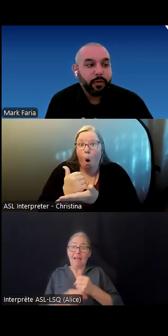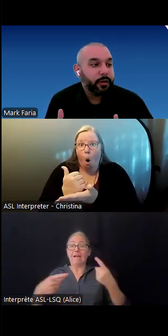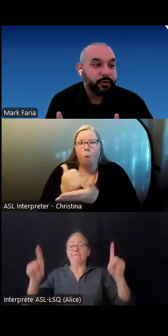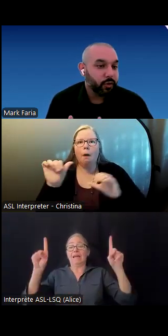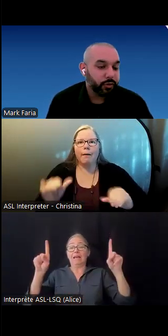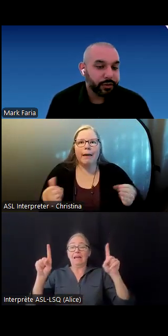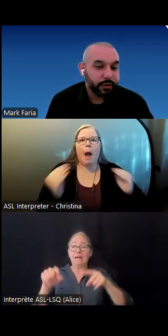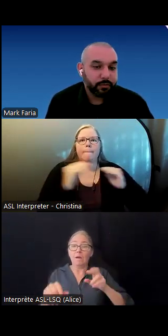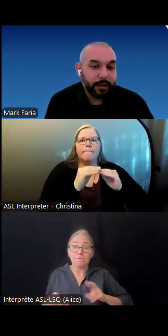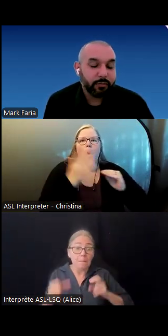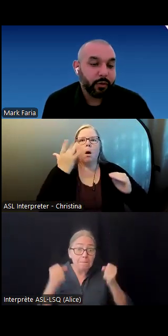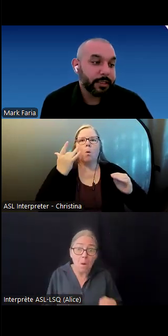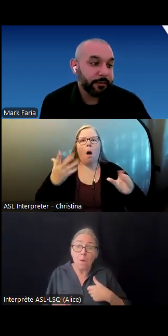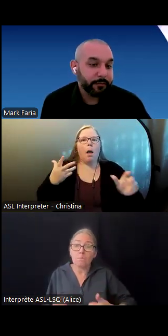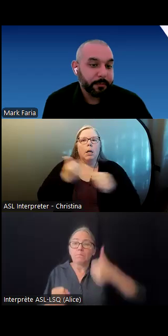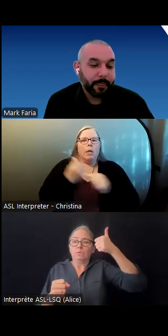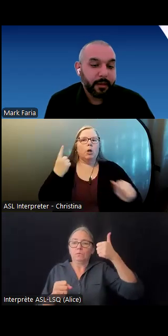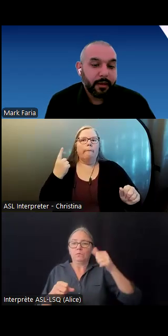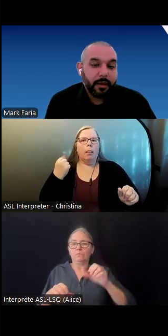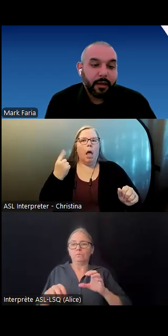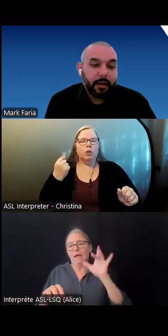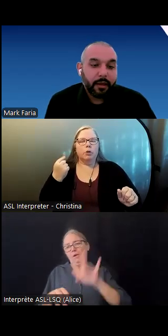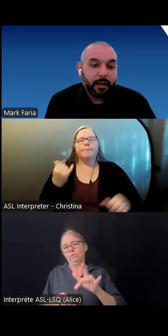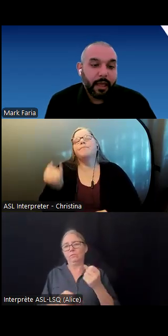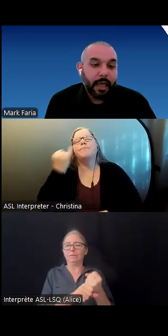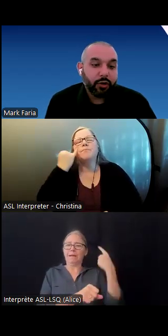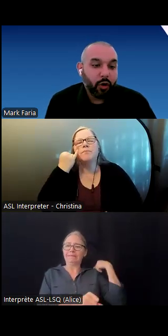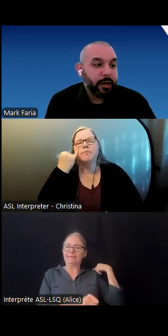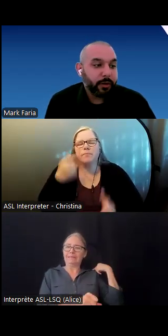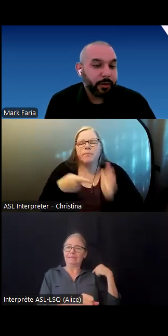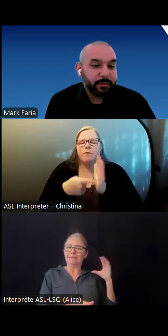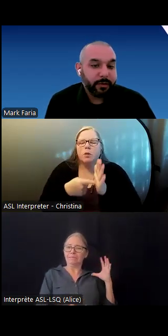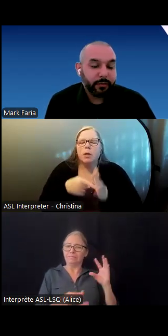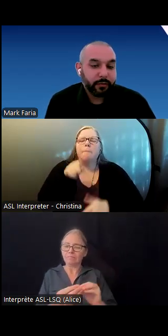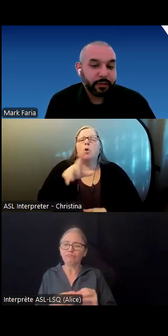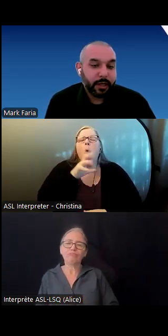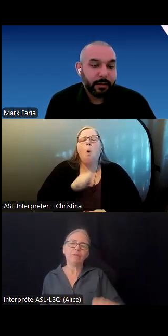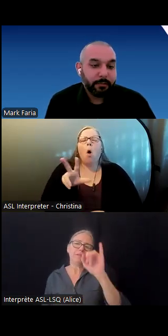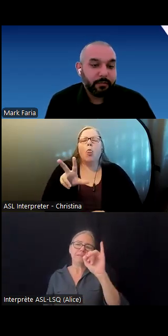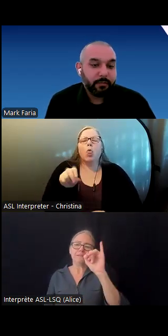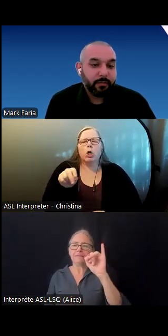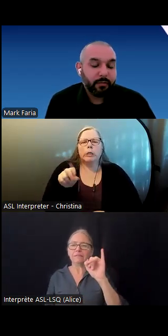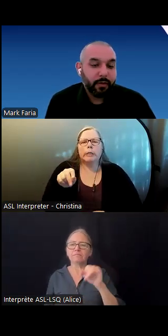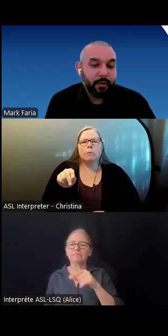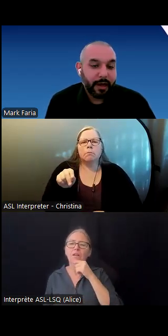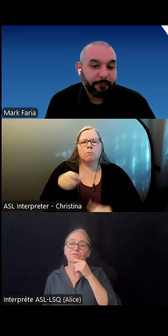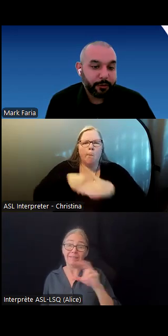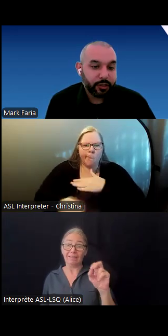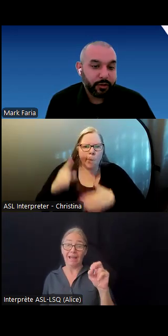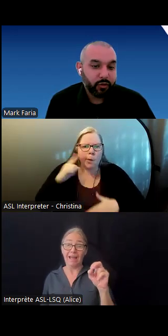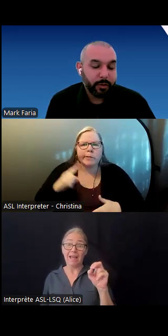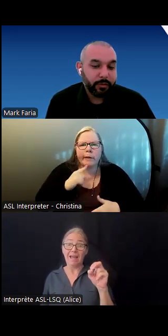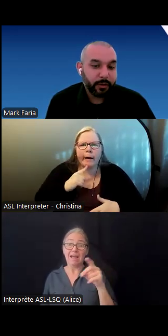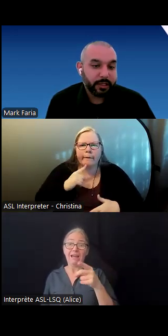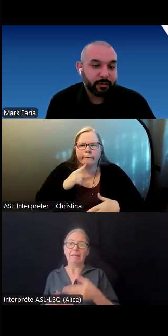you're 30 years old and you're born deaf, and you open up an RDSP for the first time. That first